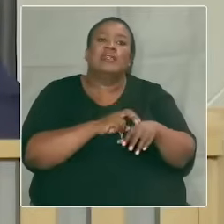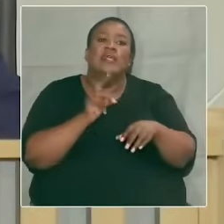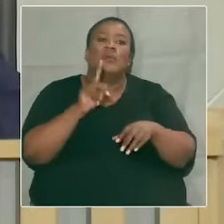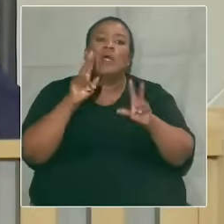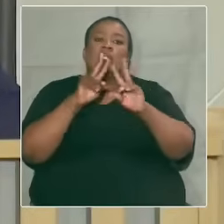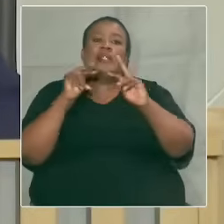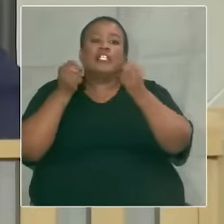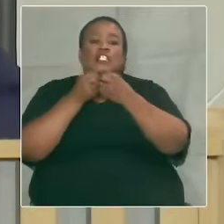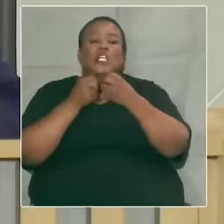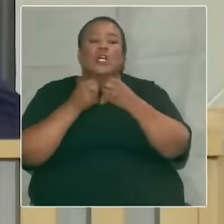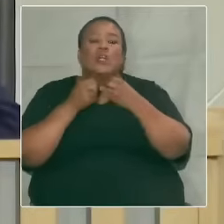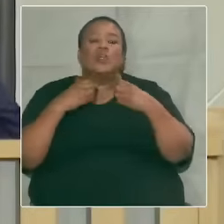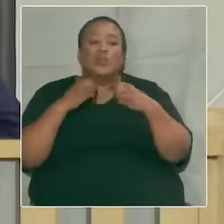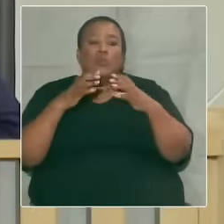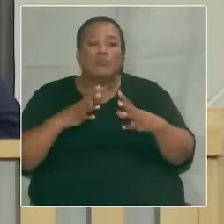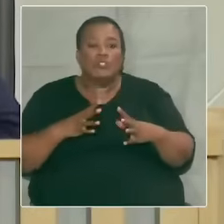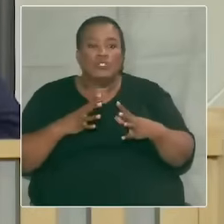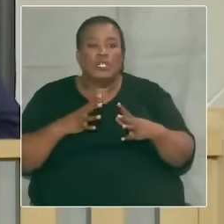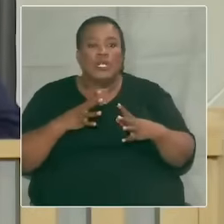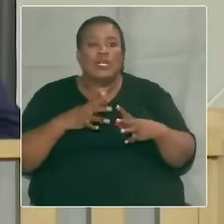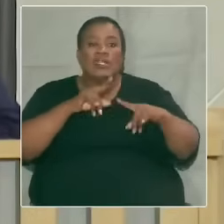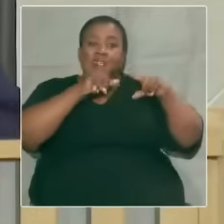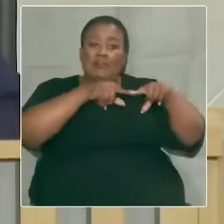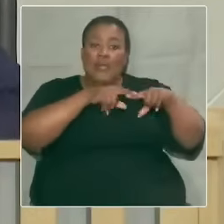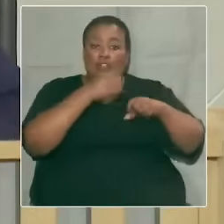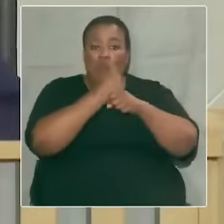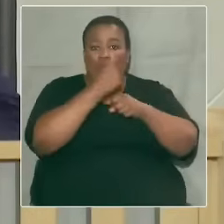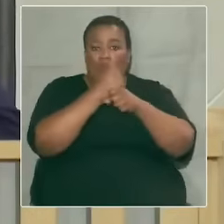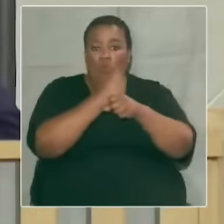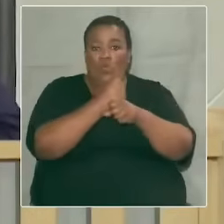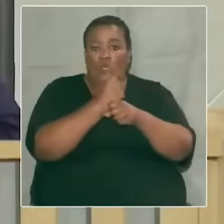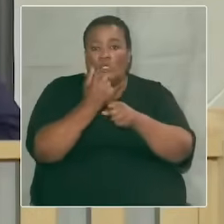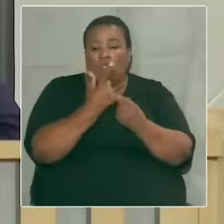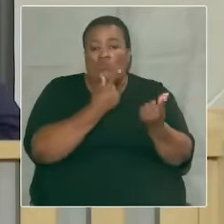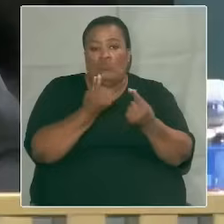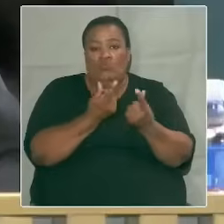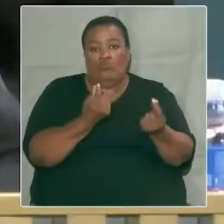see, the National Commissioner to approve those